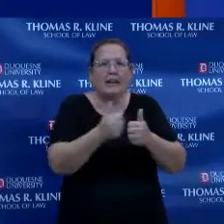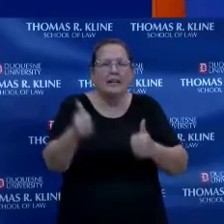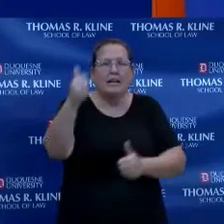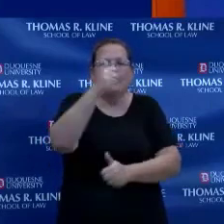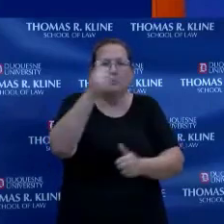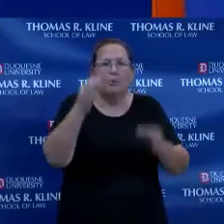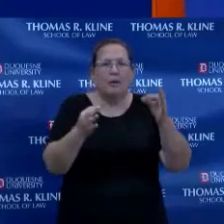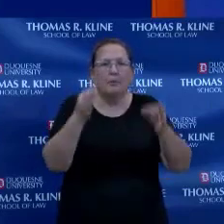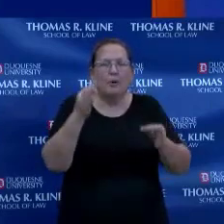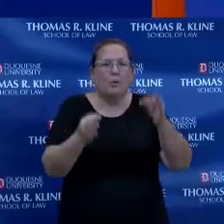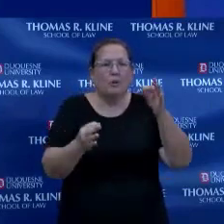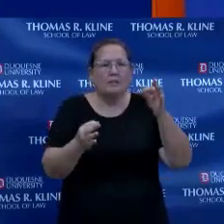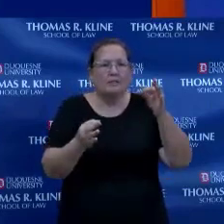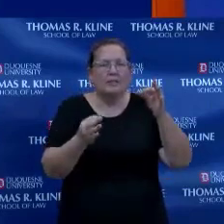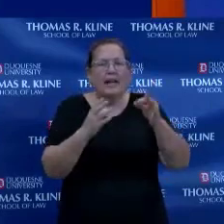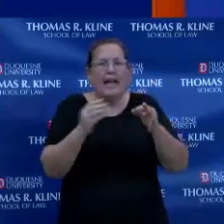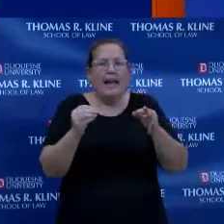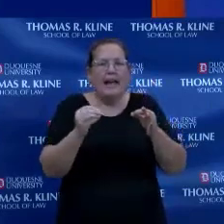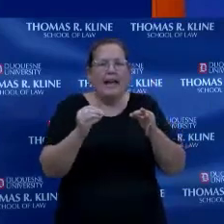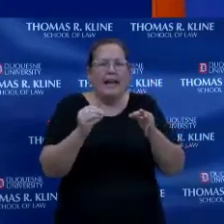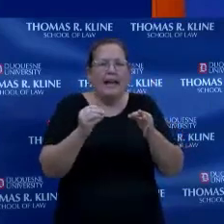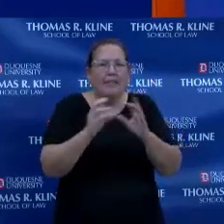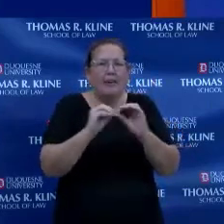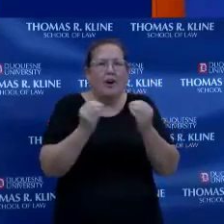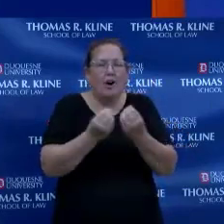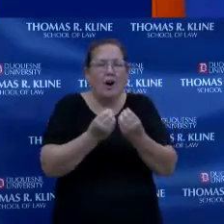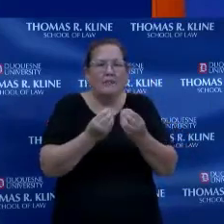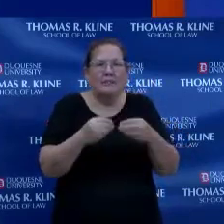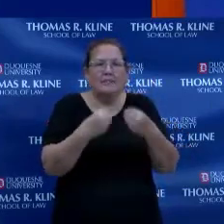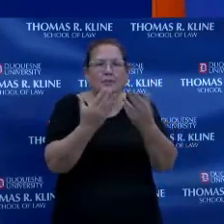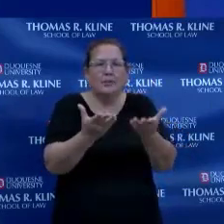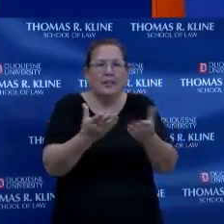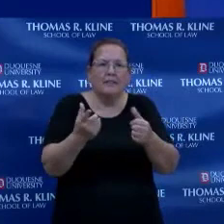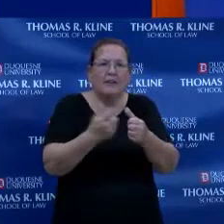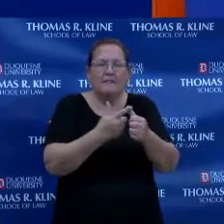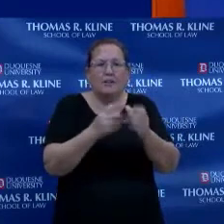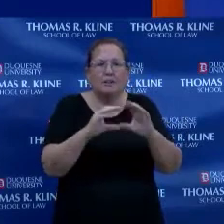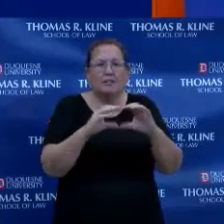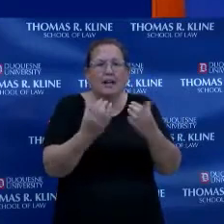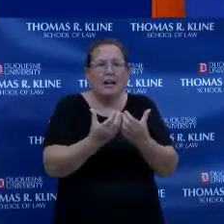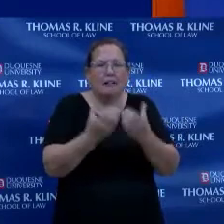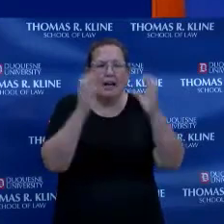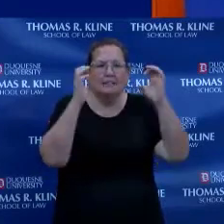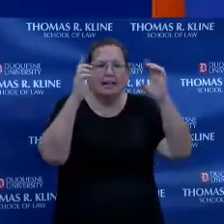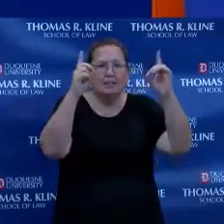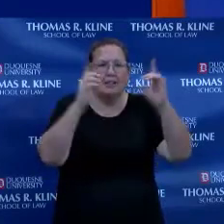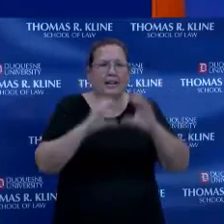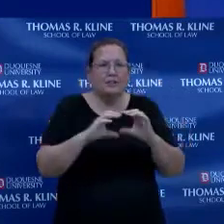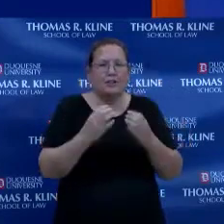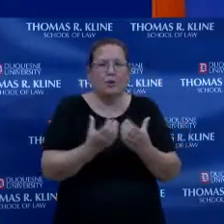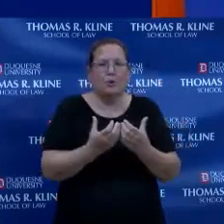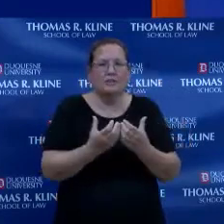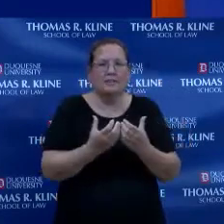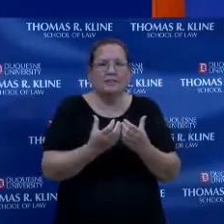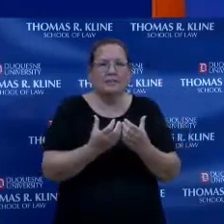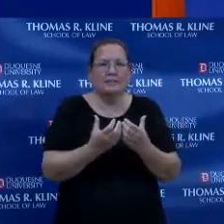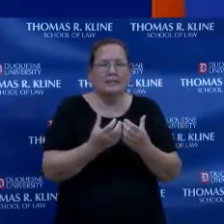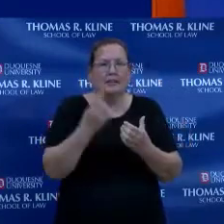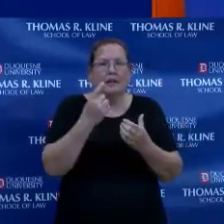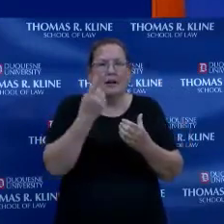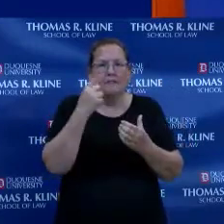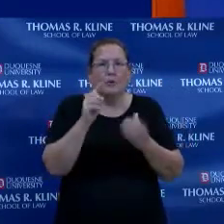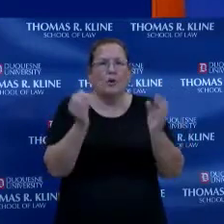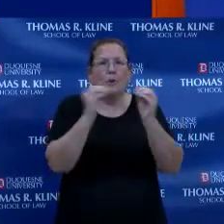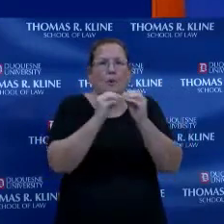of the Pennsylvania Courts to help deliver first-class continuing judicial education courses to over